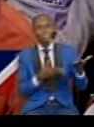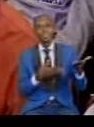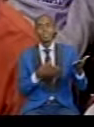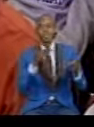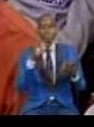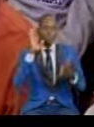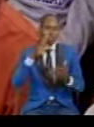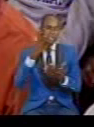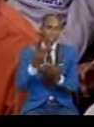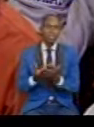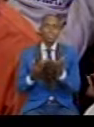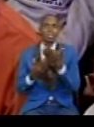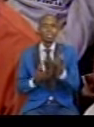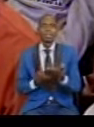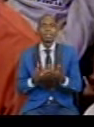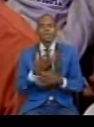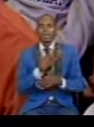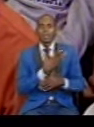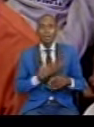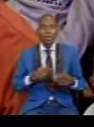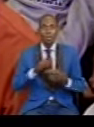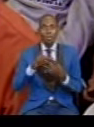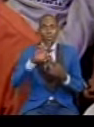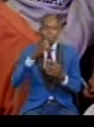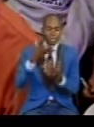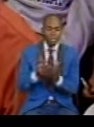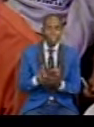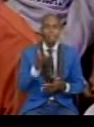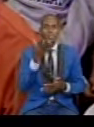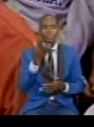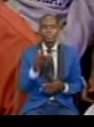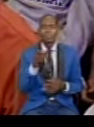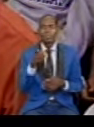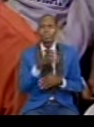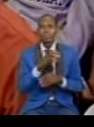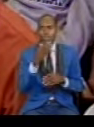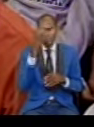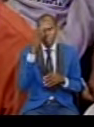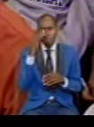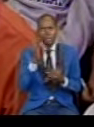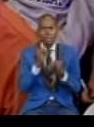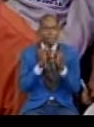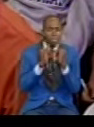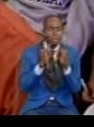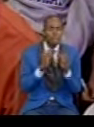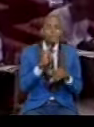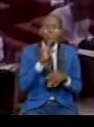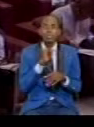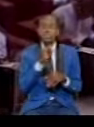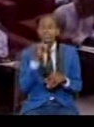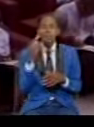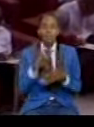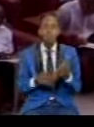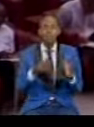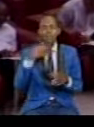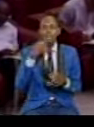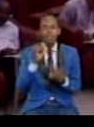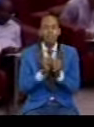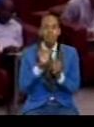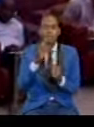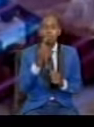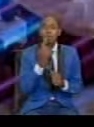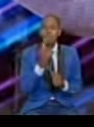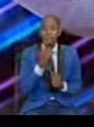you'll get there. And then when you get in there, you know, the interview is not just what you say with your mouth,